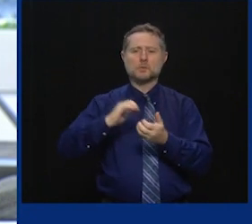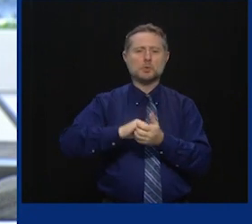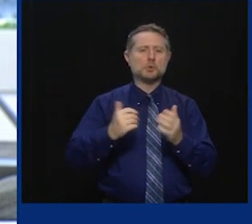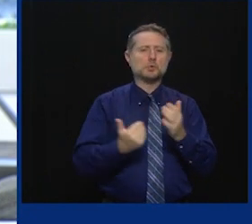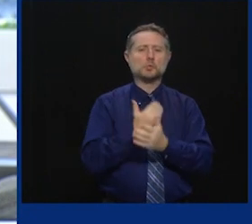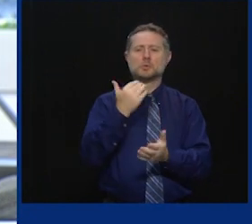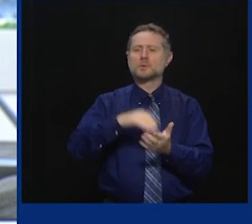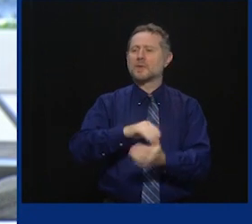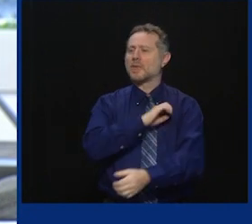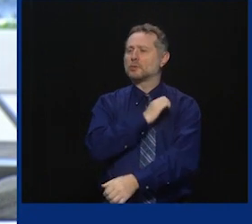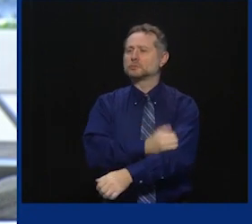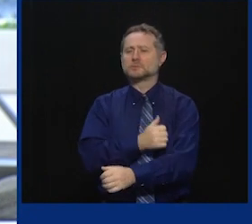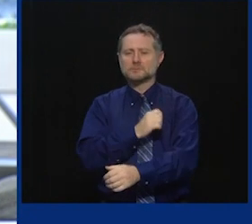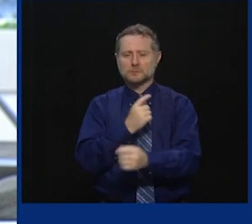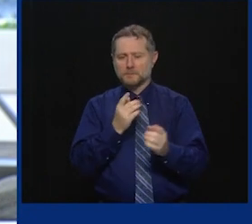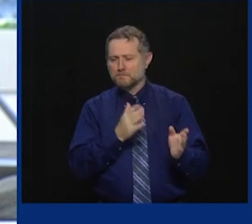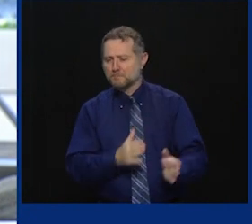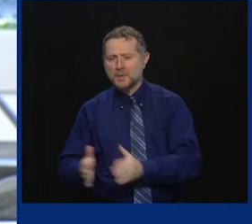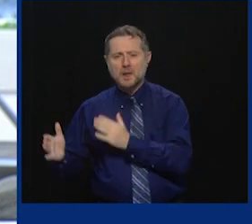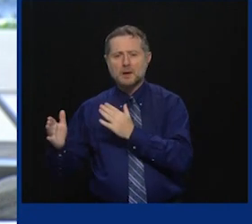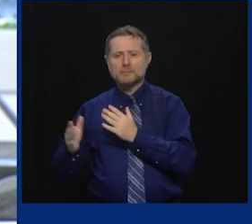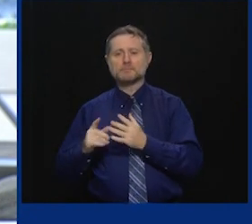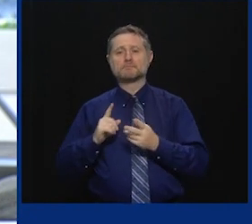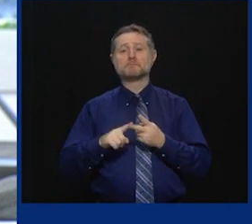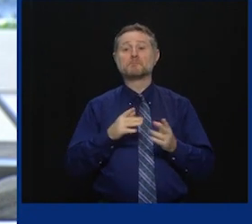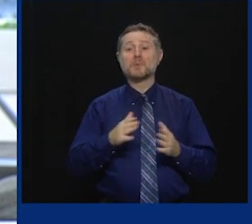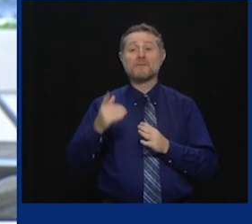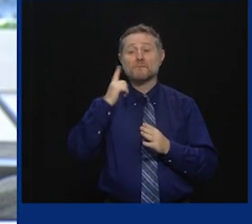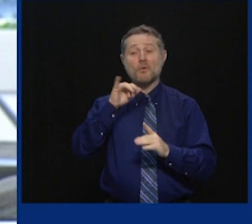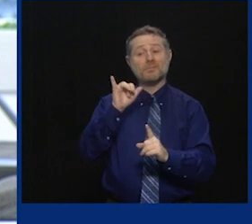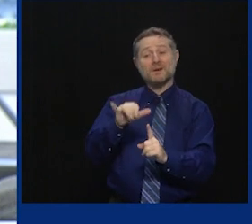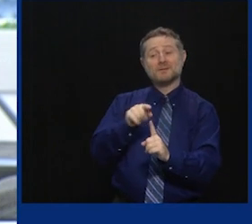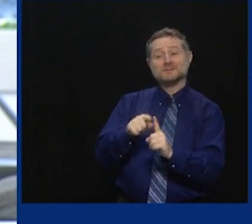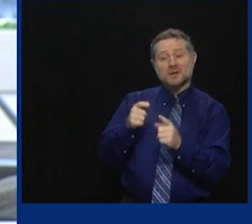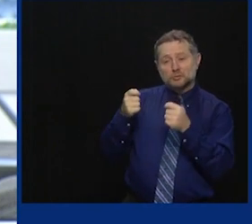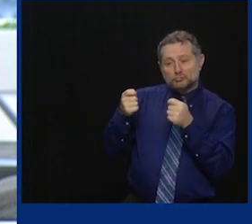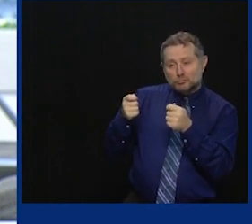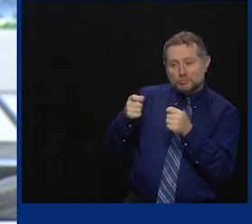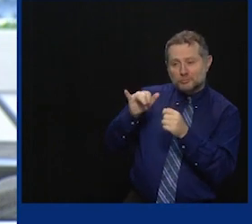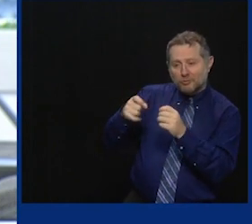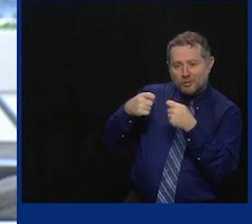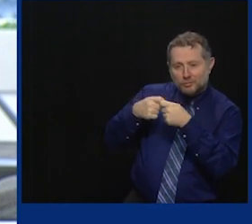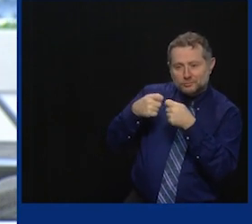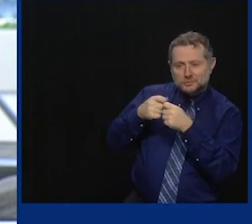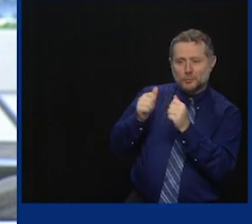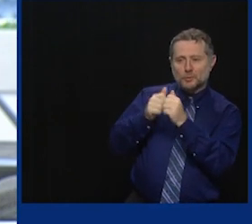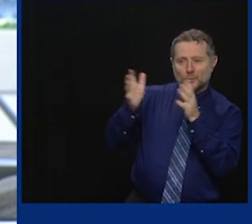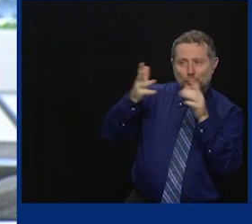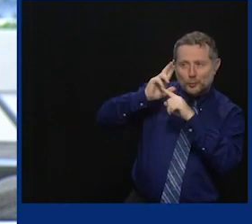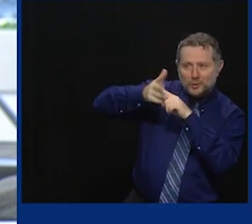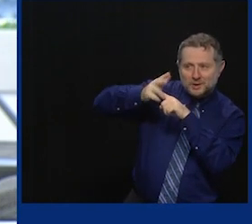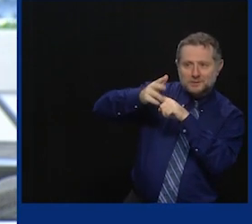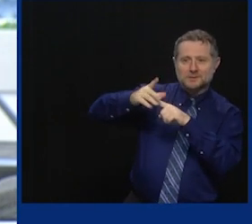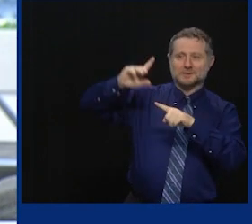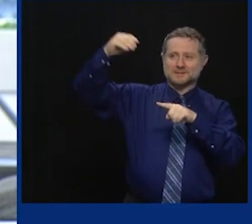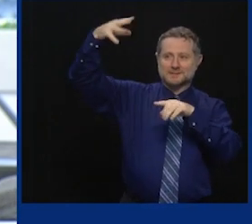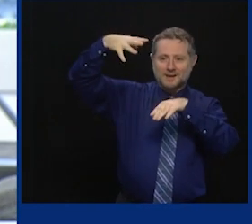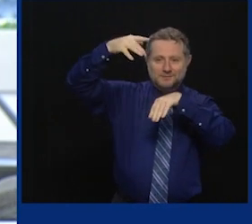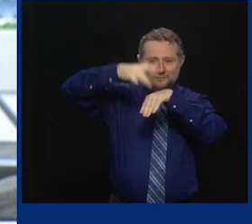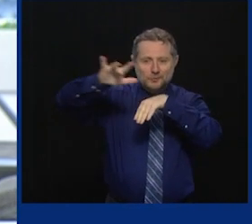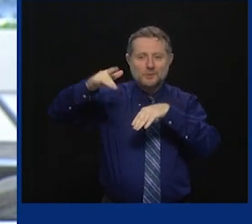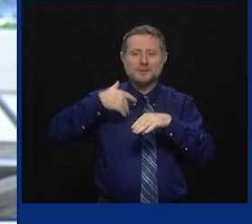ahead with historic offshore wind, solar. We've doubled down on solar, raised our solar energy goals to 10 gigawatts by